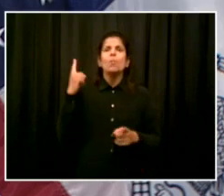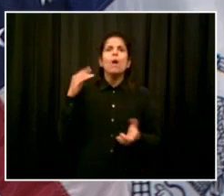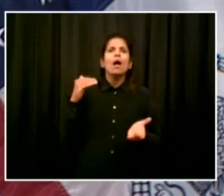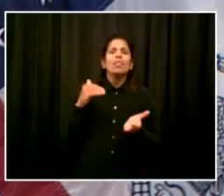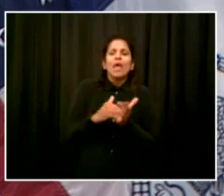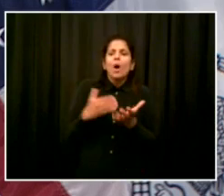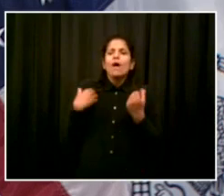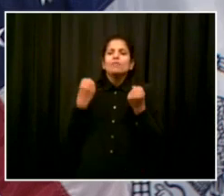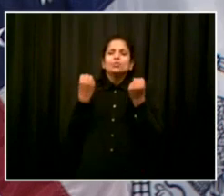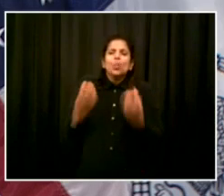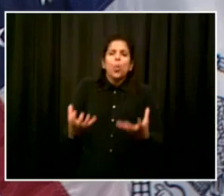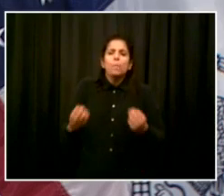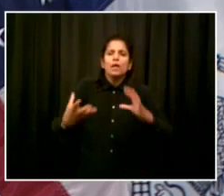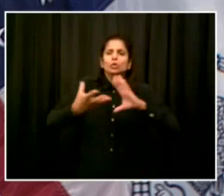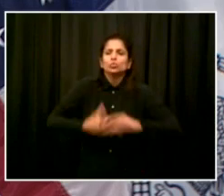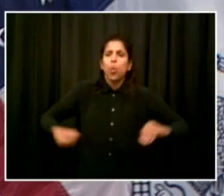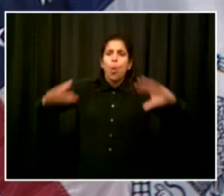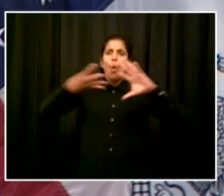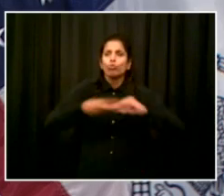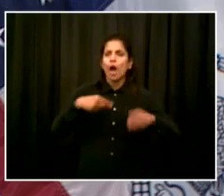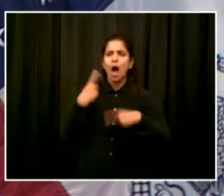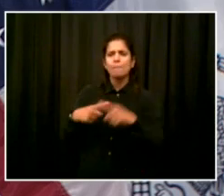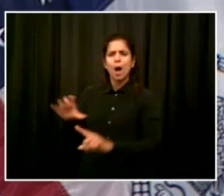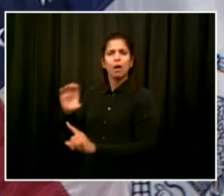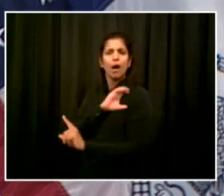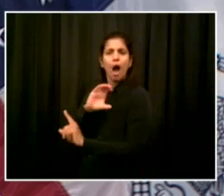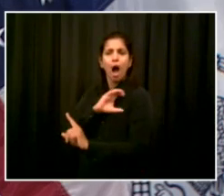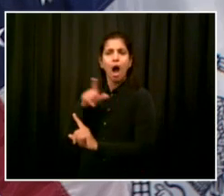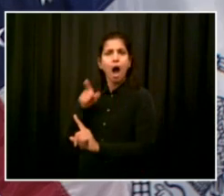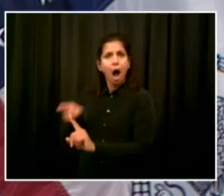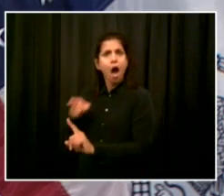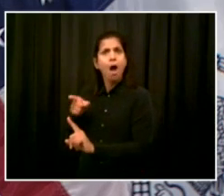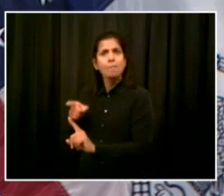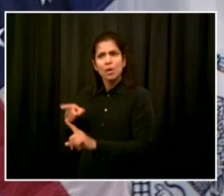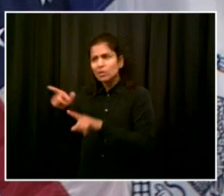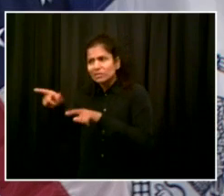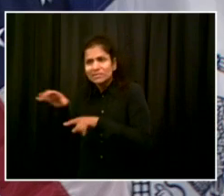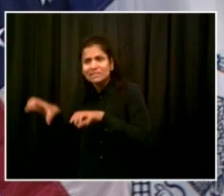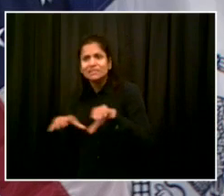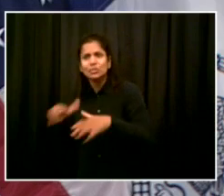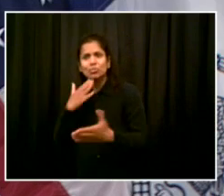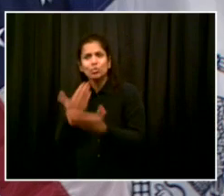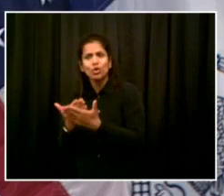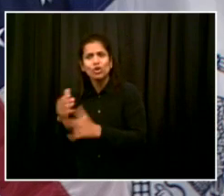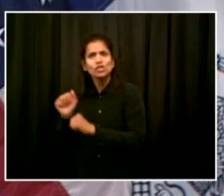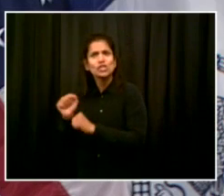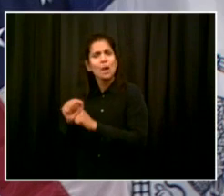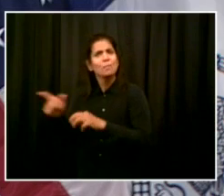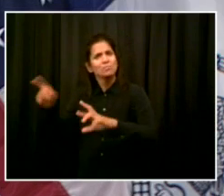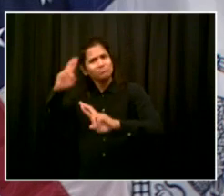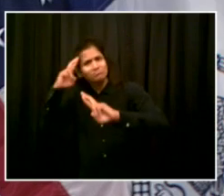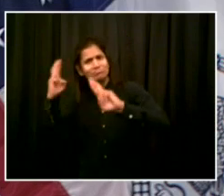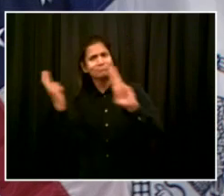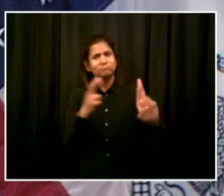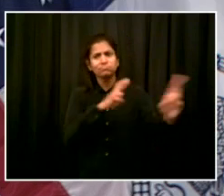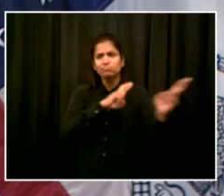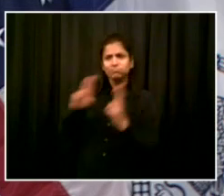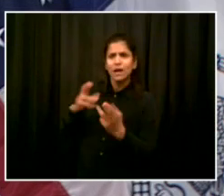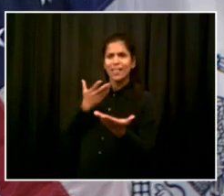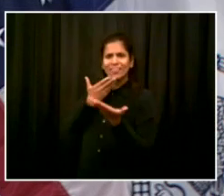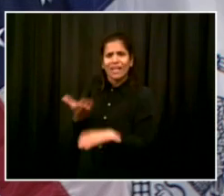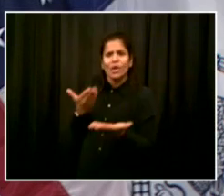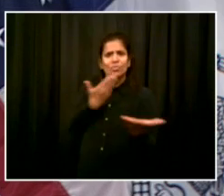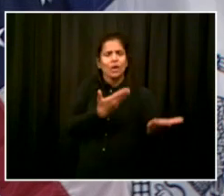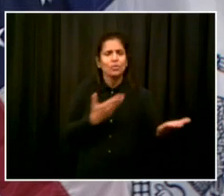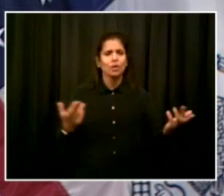show respect for community members show respect for police officers, people thank each other, people work together, people fight crime together.